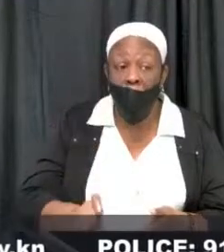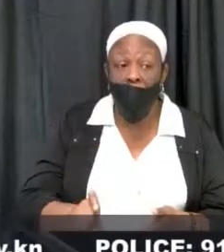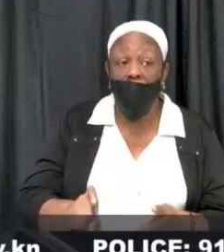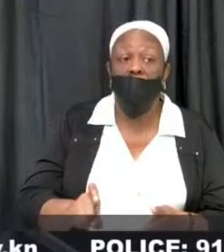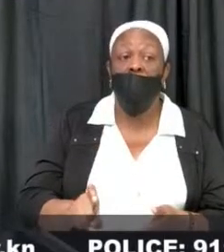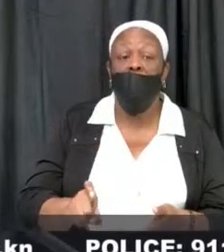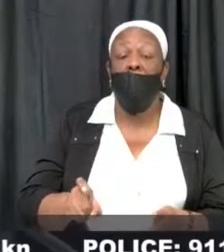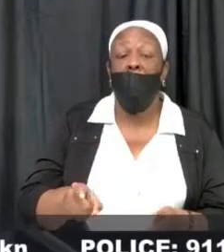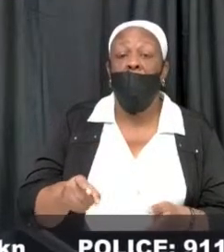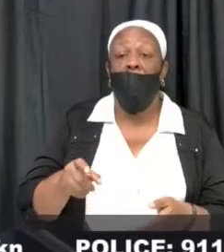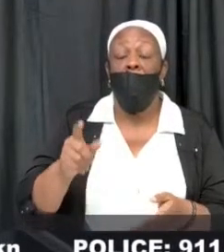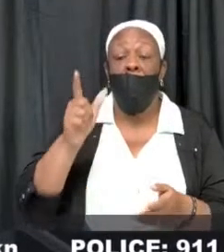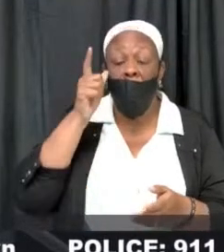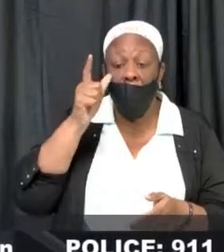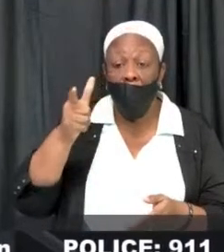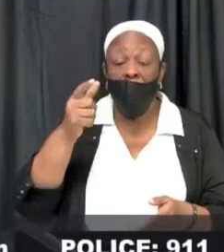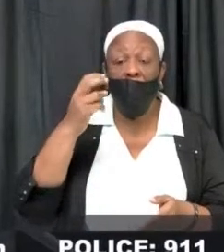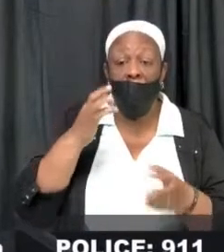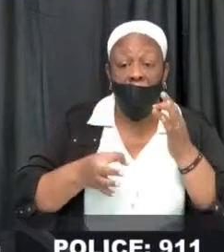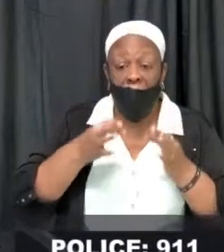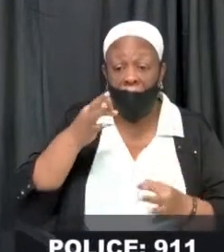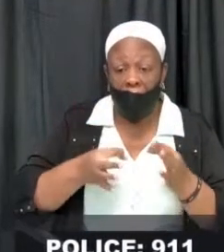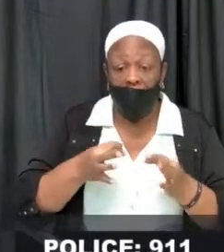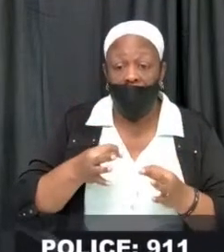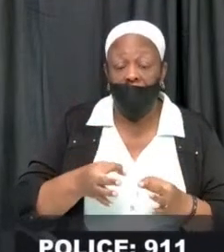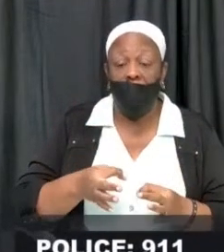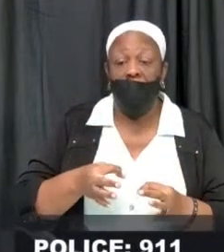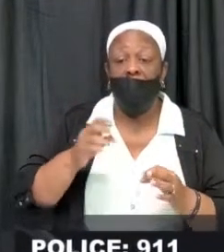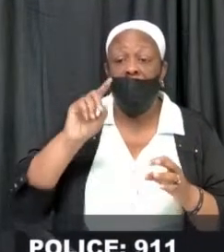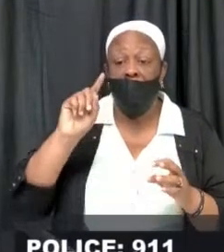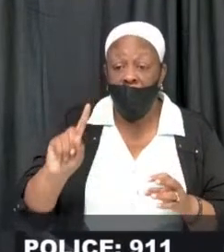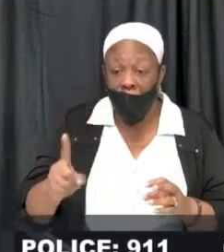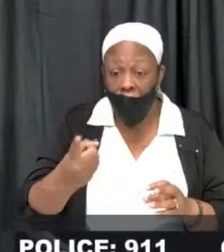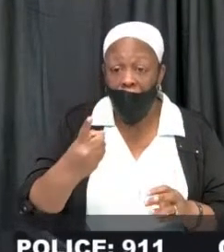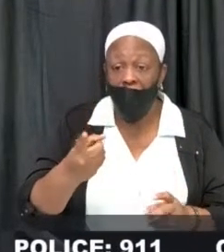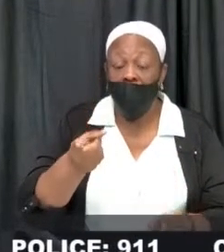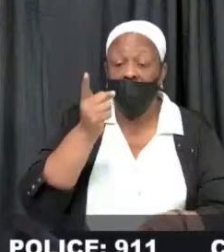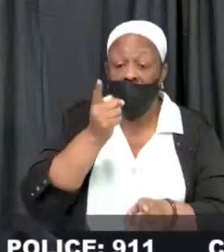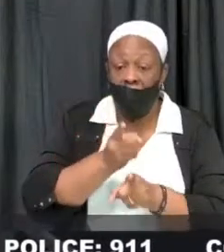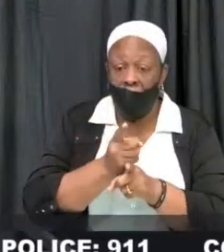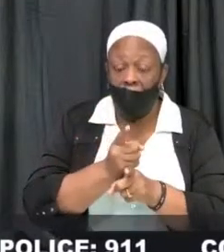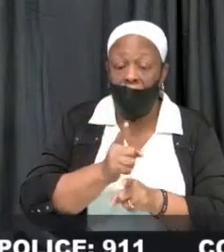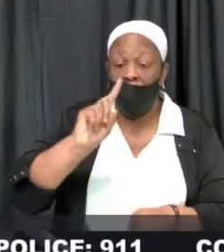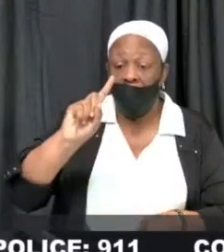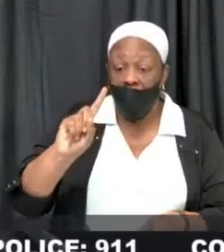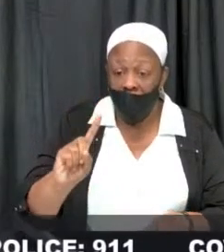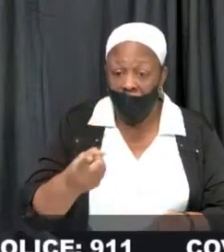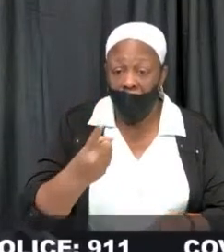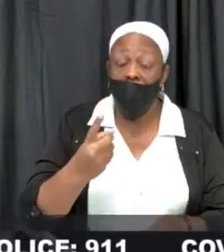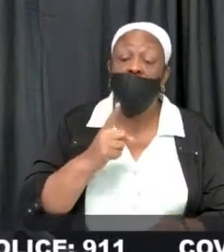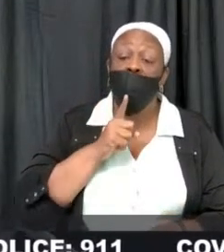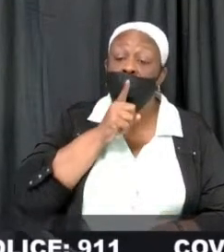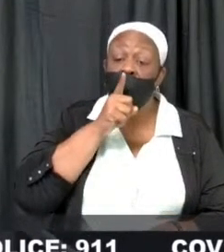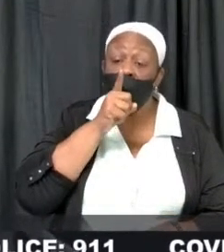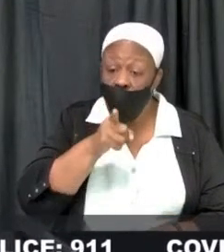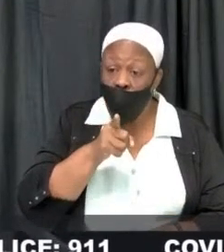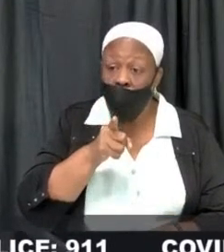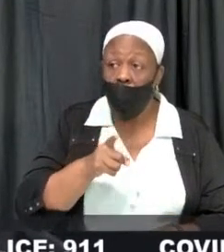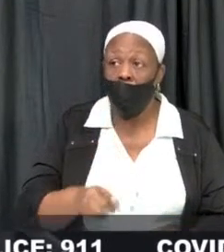much out to the general public. If one was to go to a webpage called